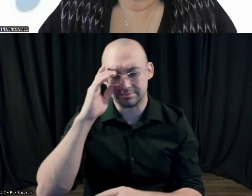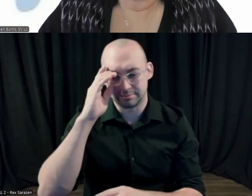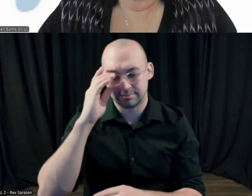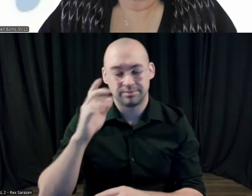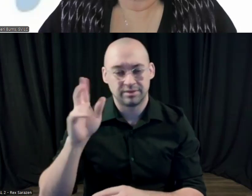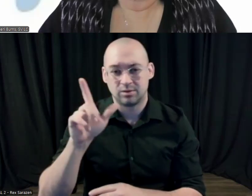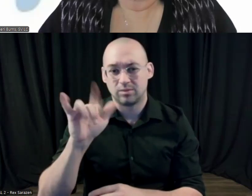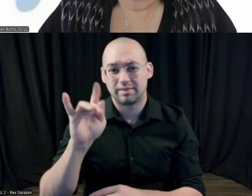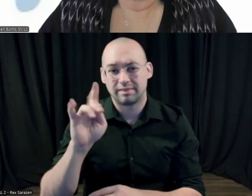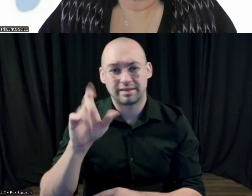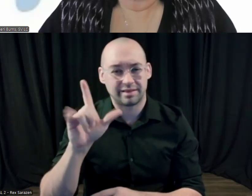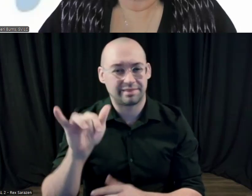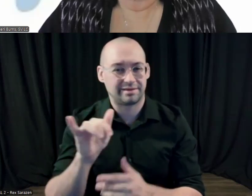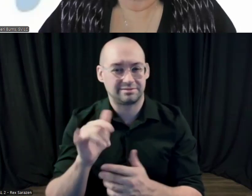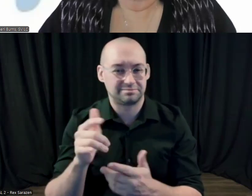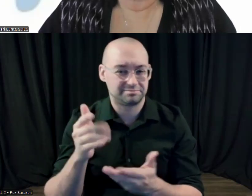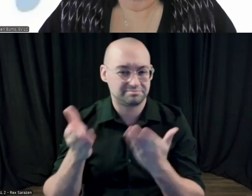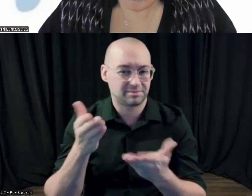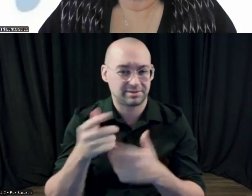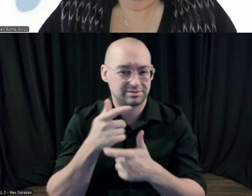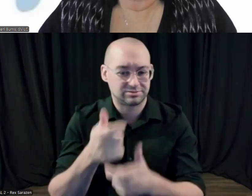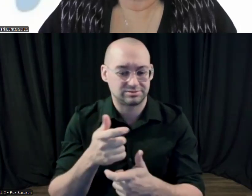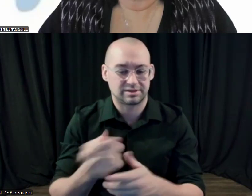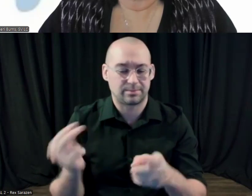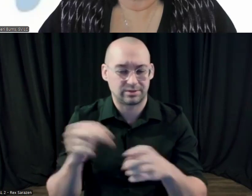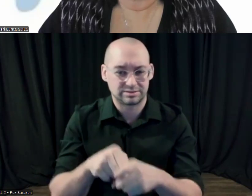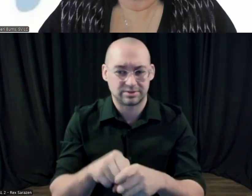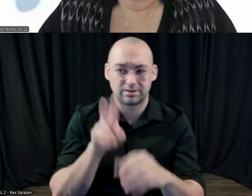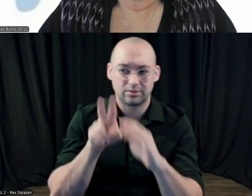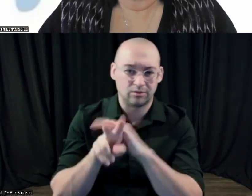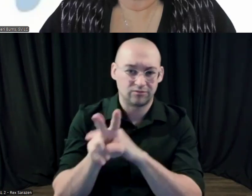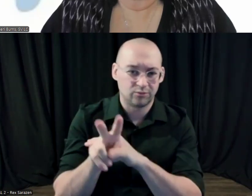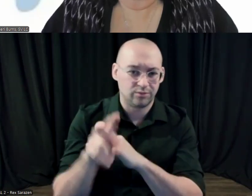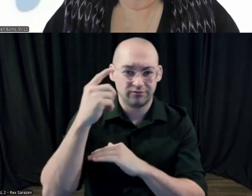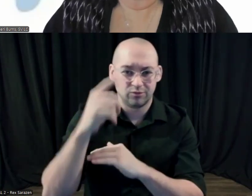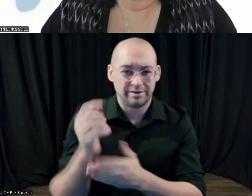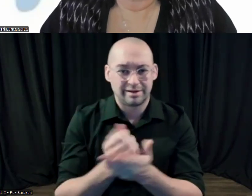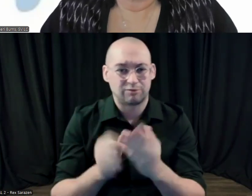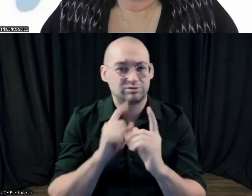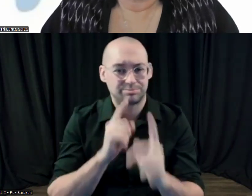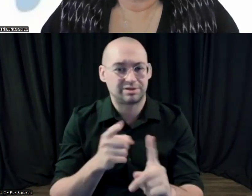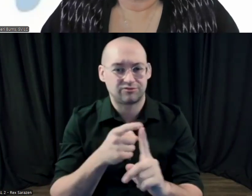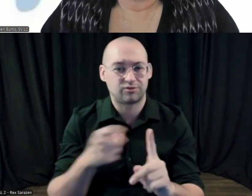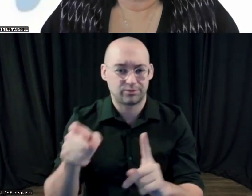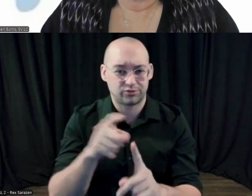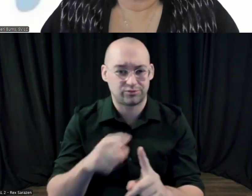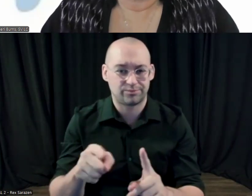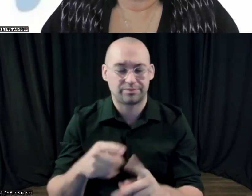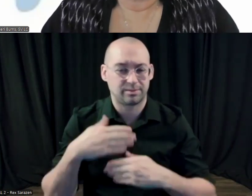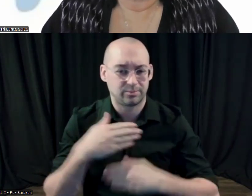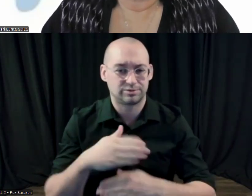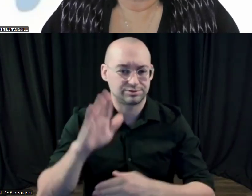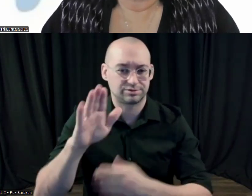be interested in this work group and participating in it. So we look forward to receiving a response from you, but then also appreciate your support